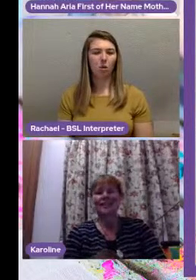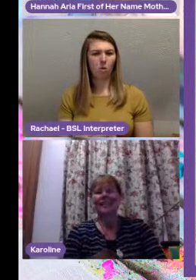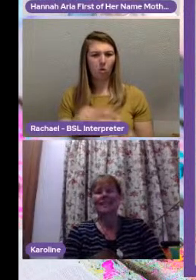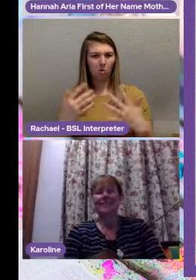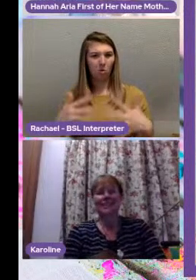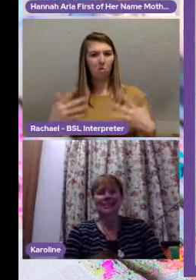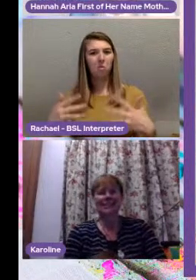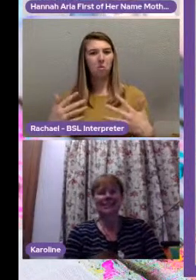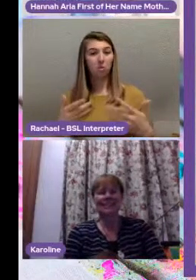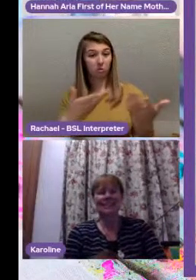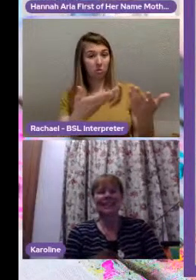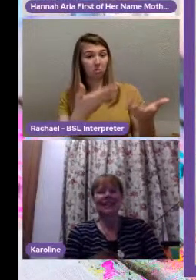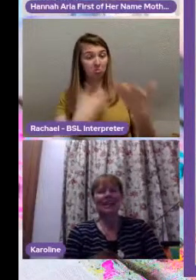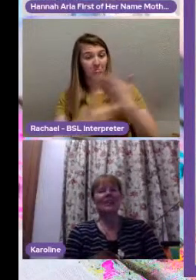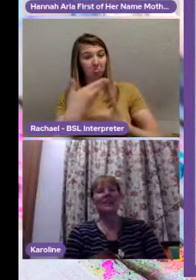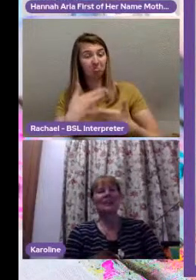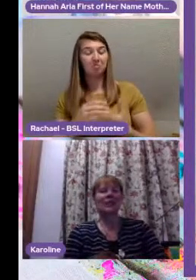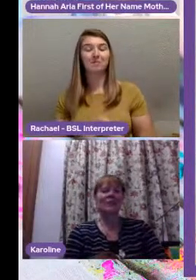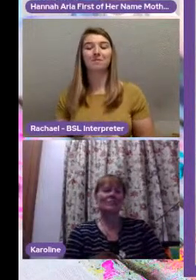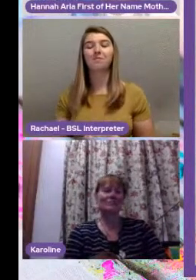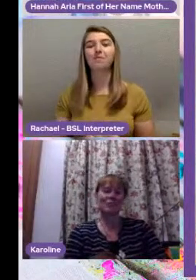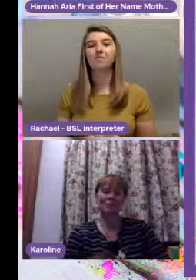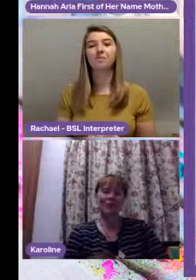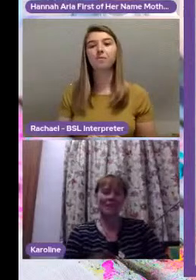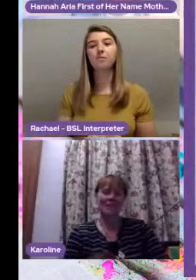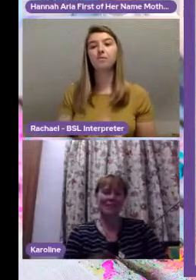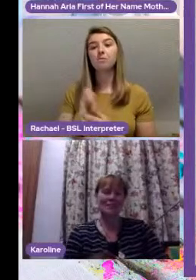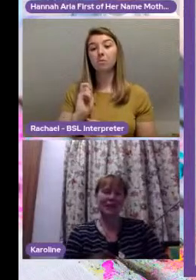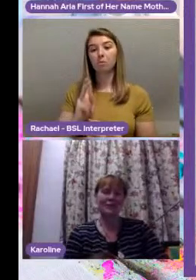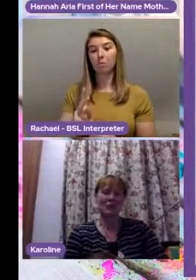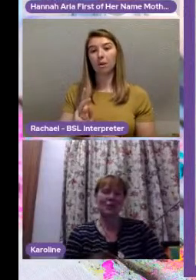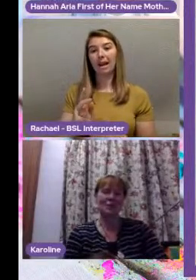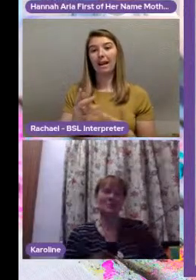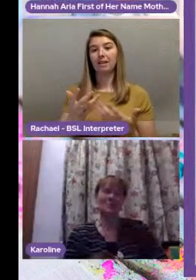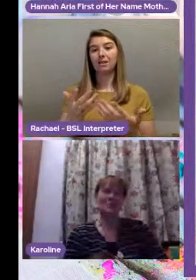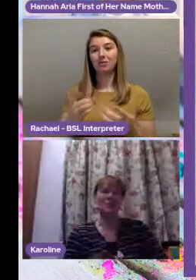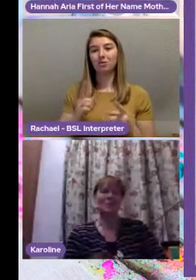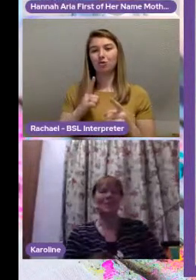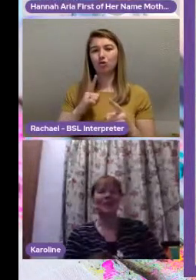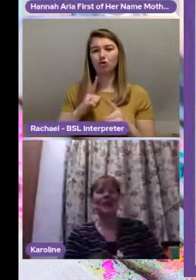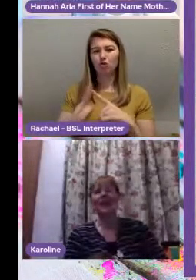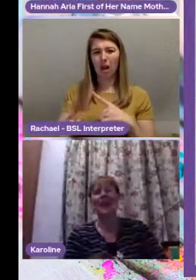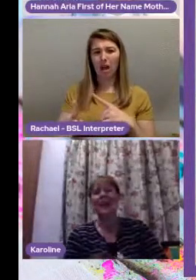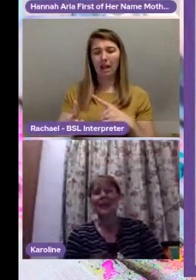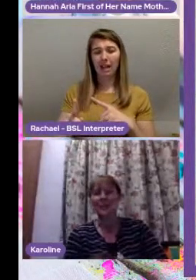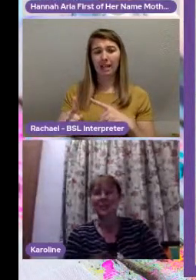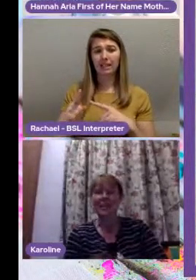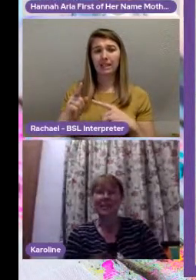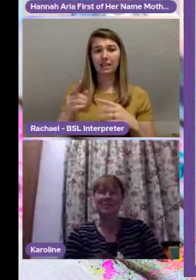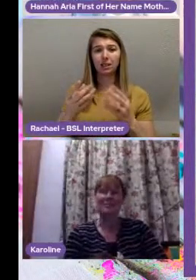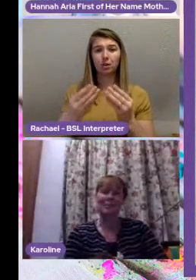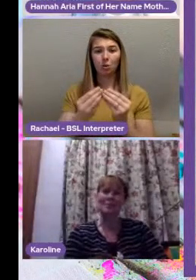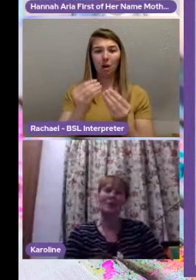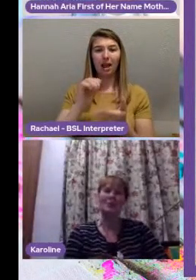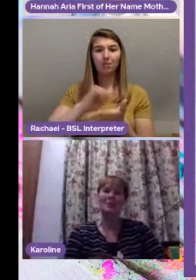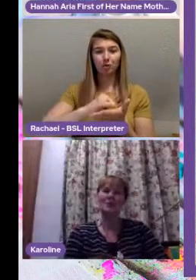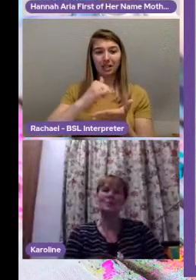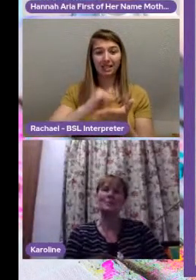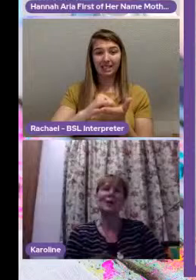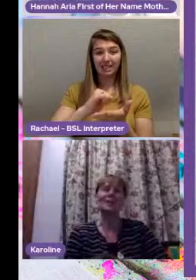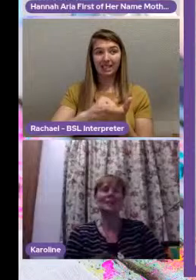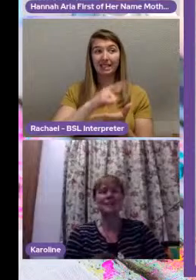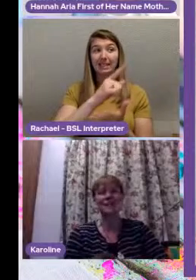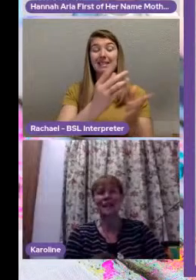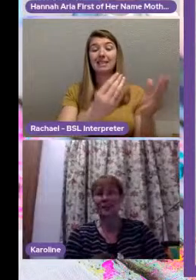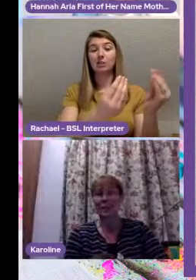Awesome. So yeah, go for it, Caroline. Okay, well, I tried to have a go doing the things that we were supposed to